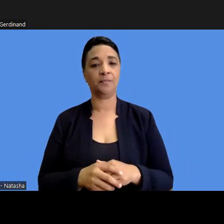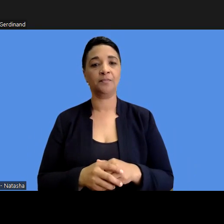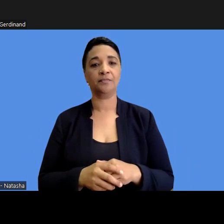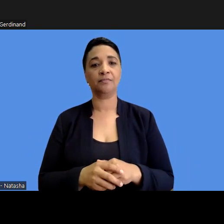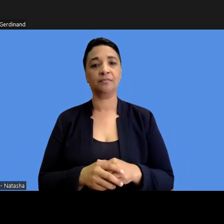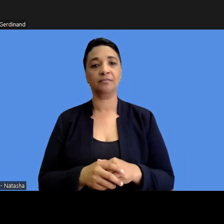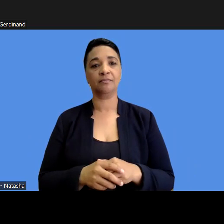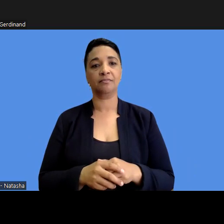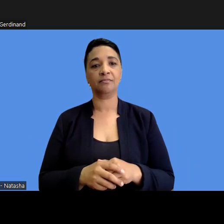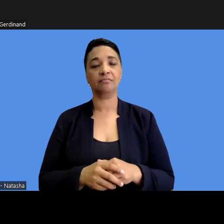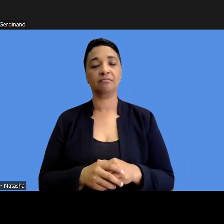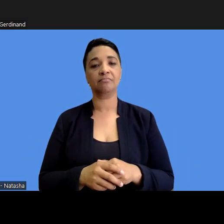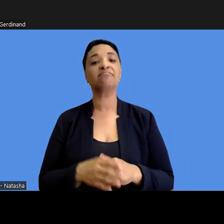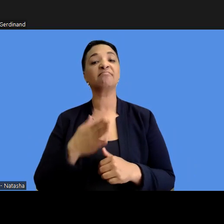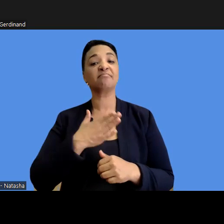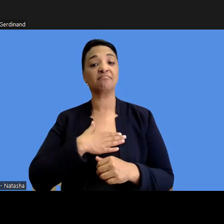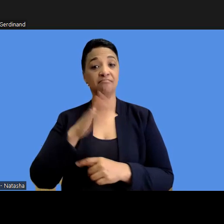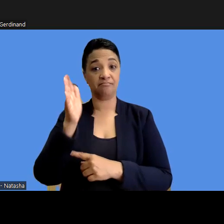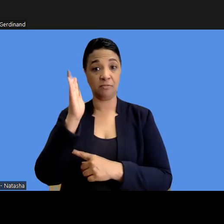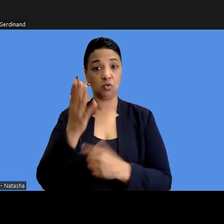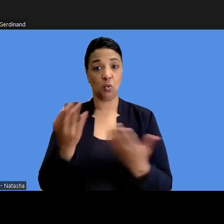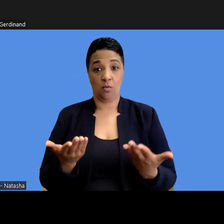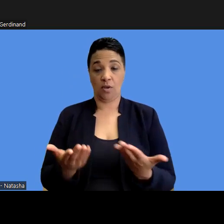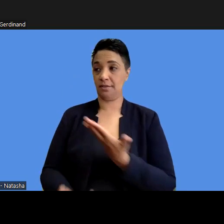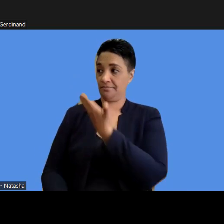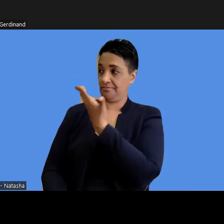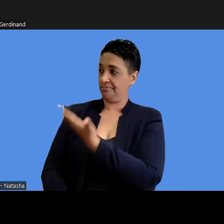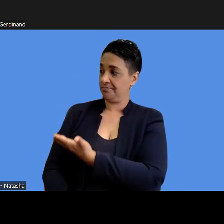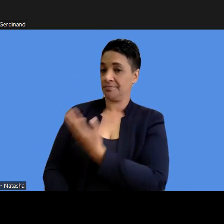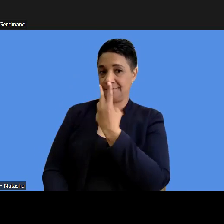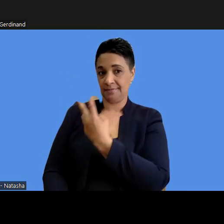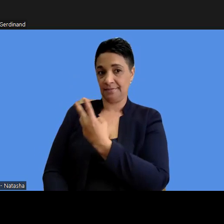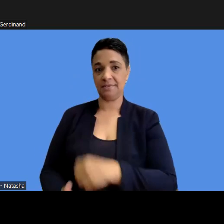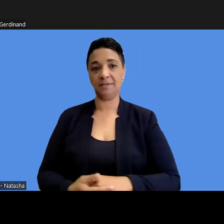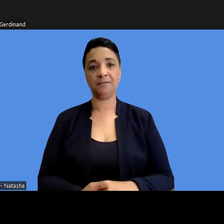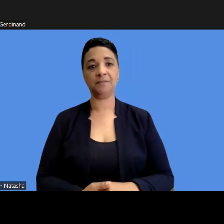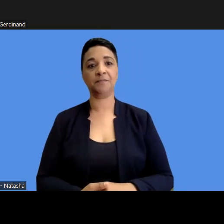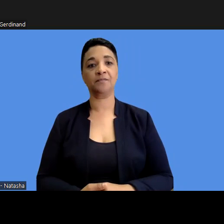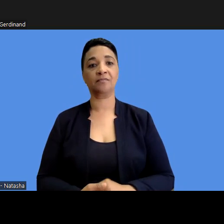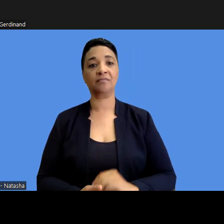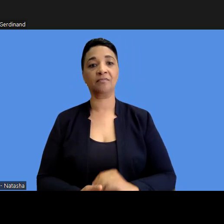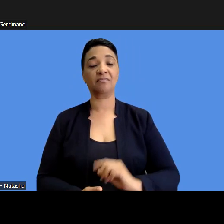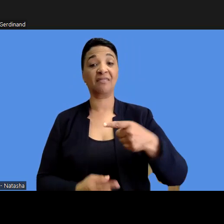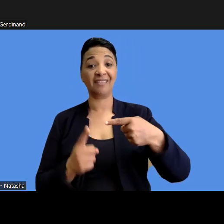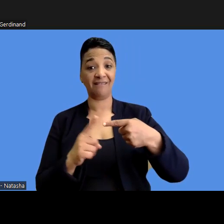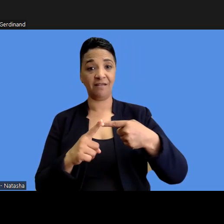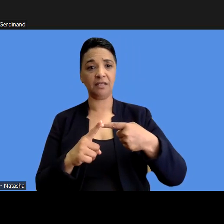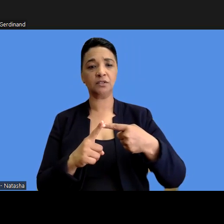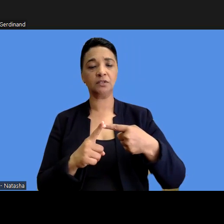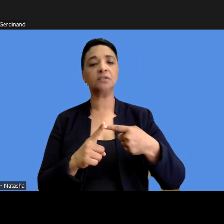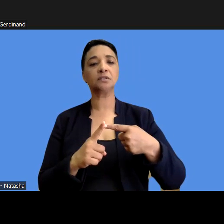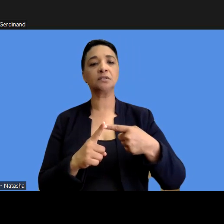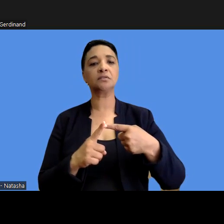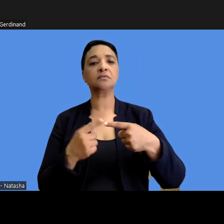be the framing of my presentation or my intervention for today. So it will be focusing on 2 things. It's about